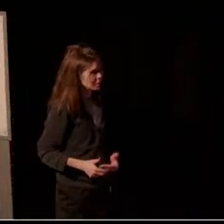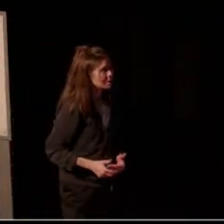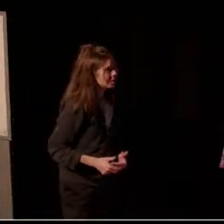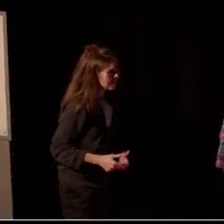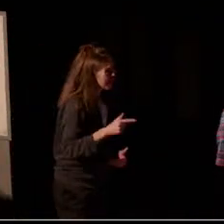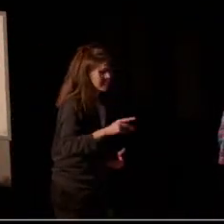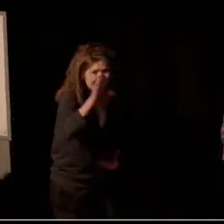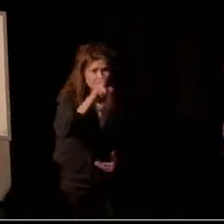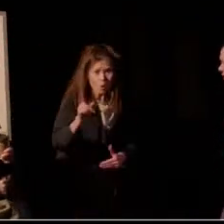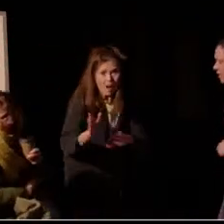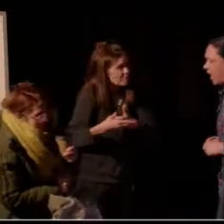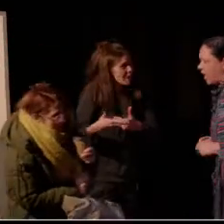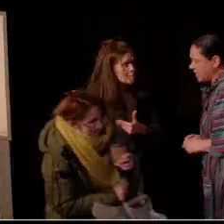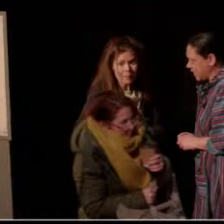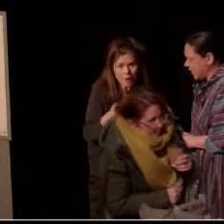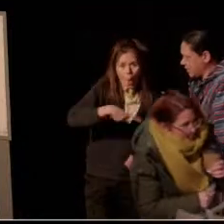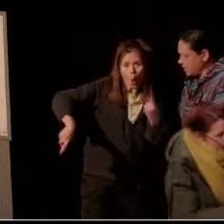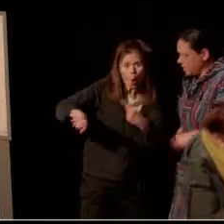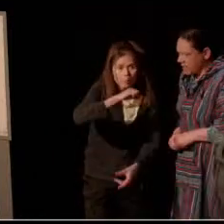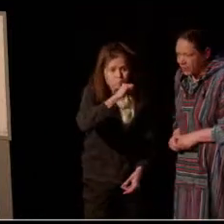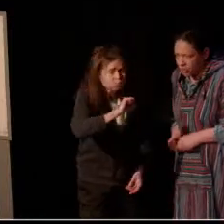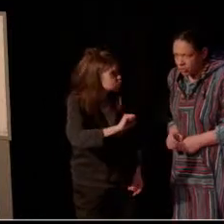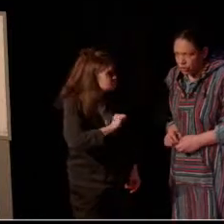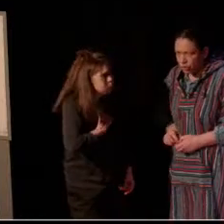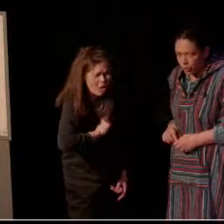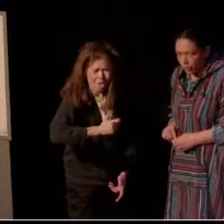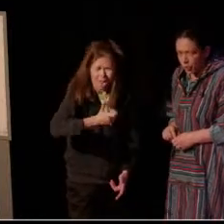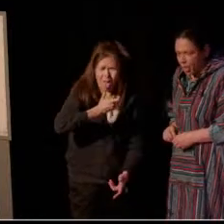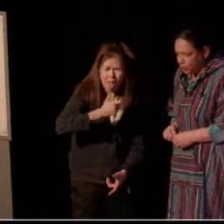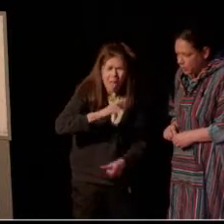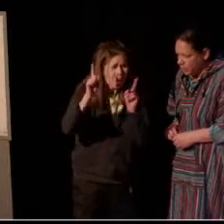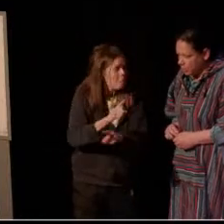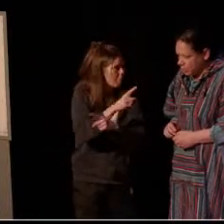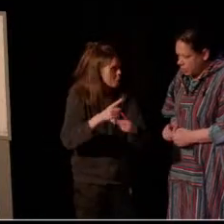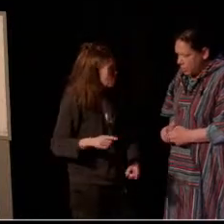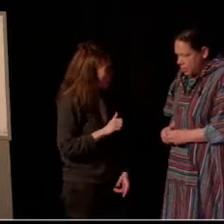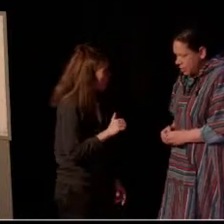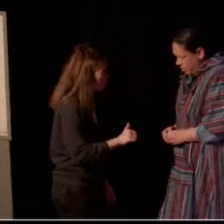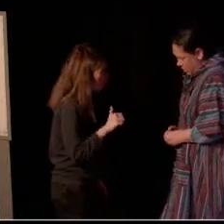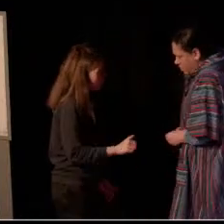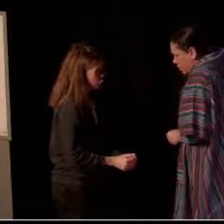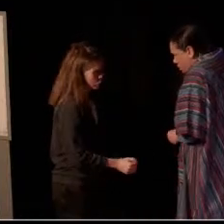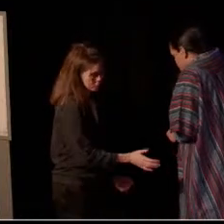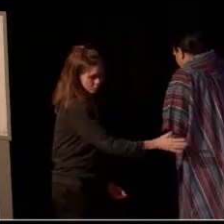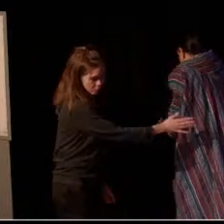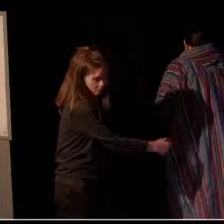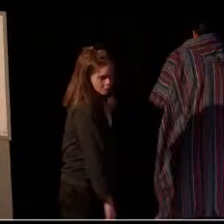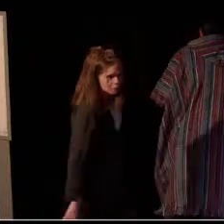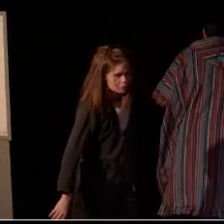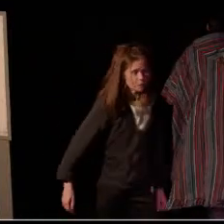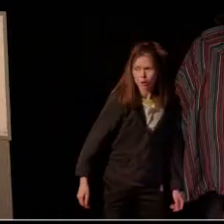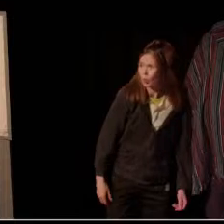Rouse us to laughter, as I see it, if the good truth were known.